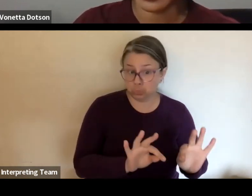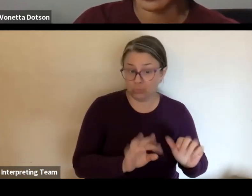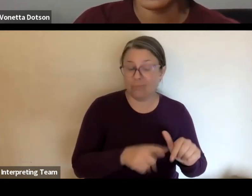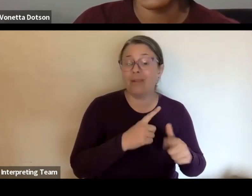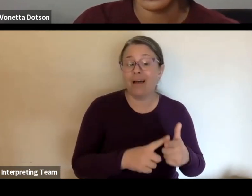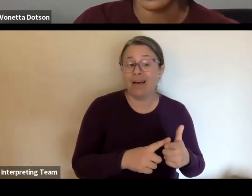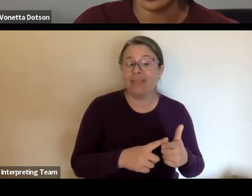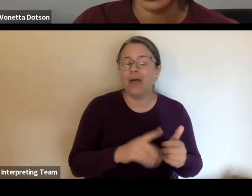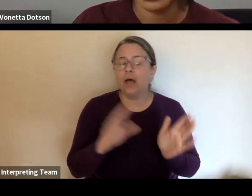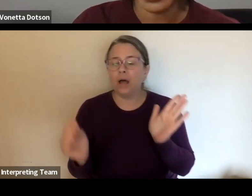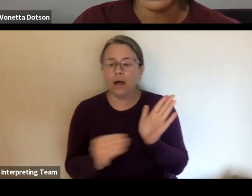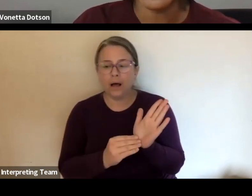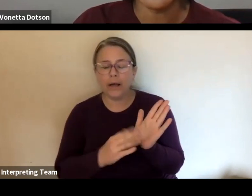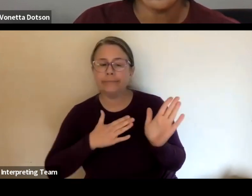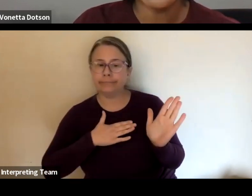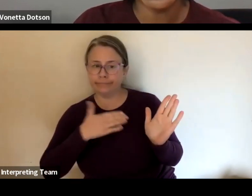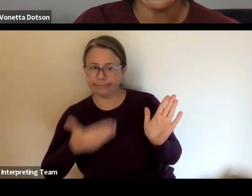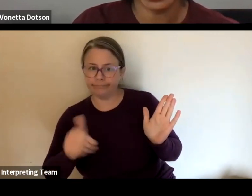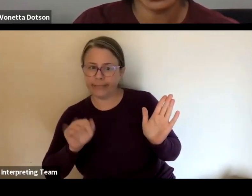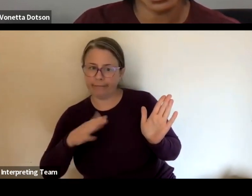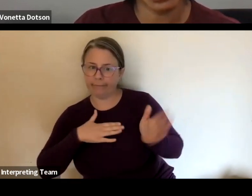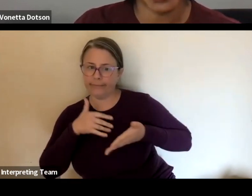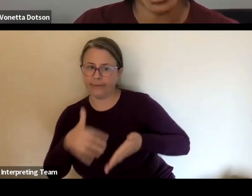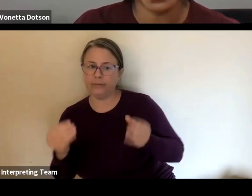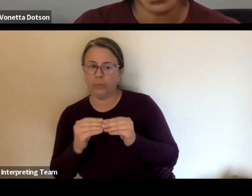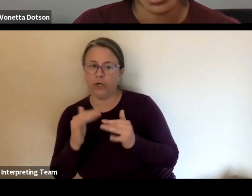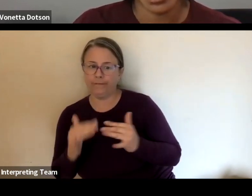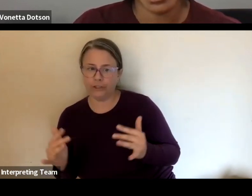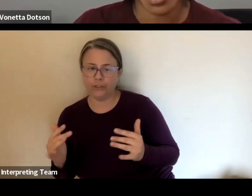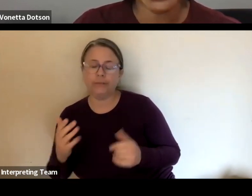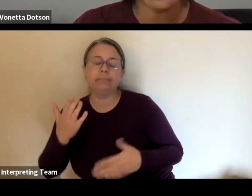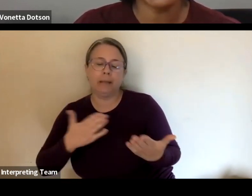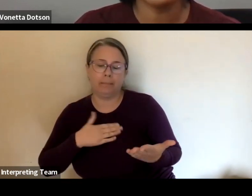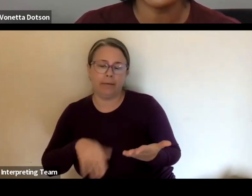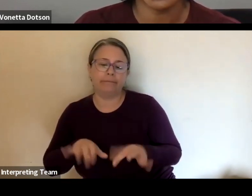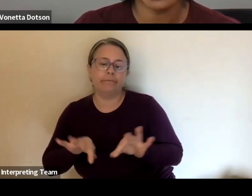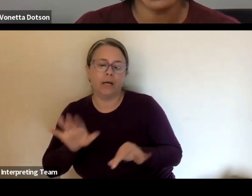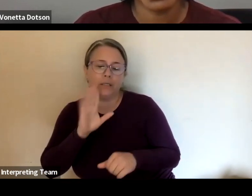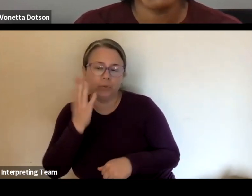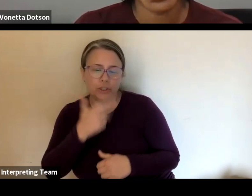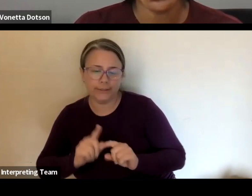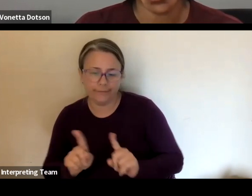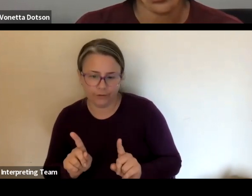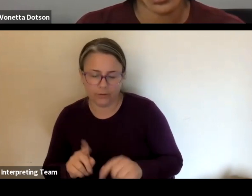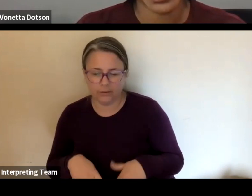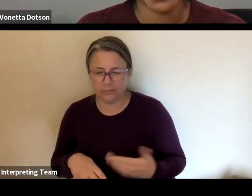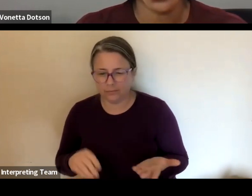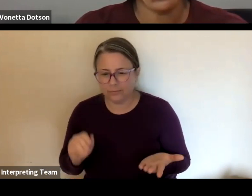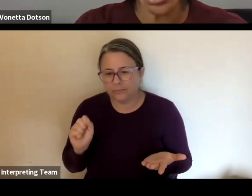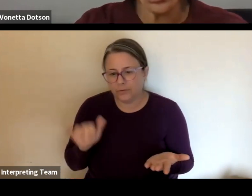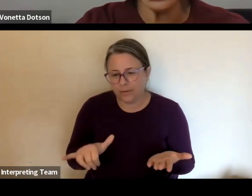into the design or at least the discussion of research, I think still takes us a long way and helps us